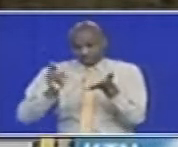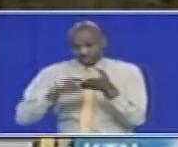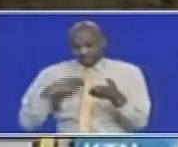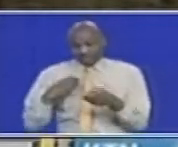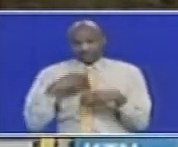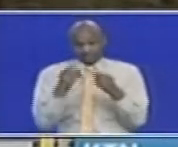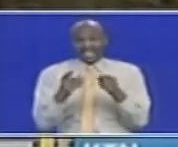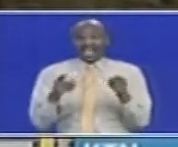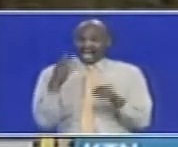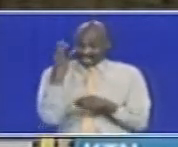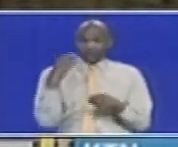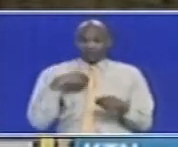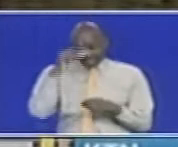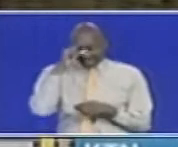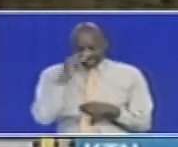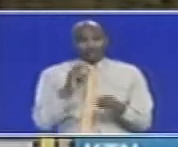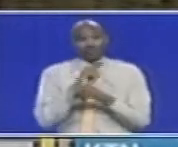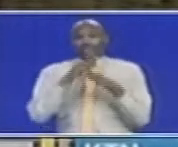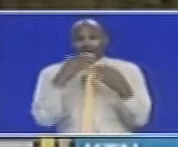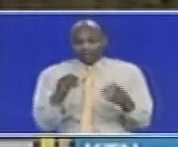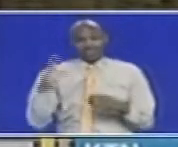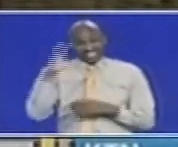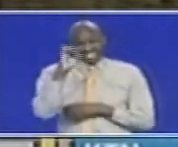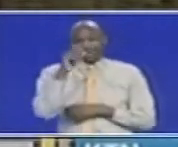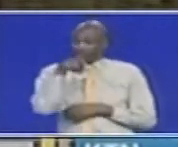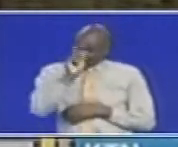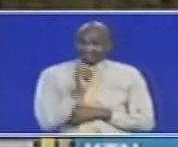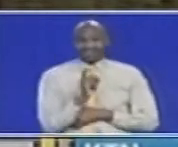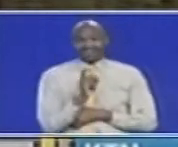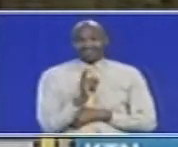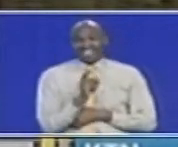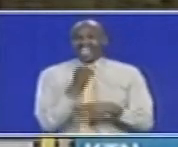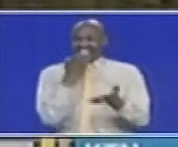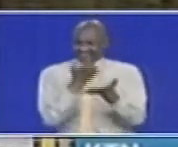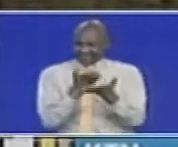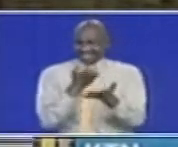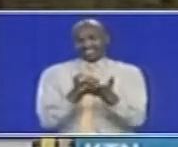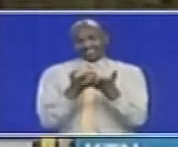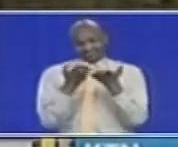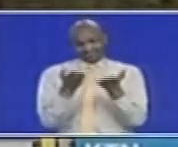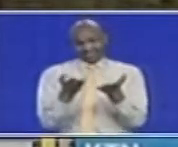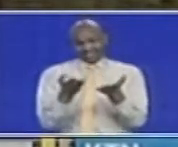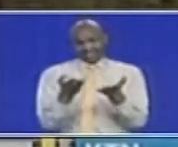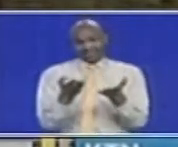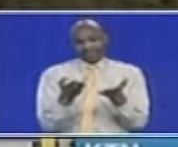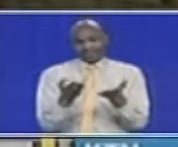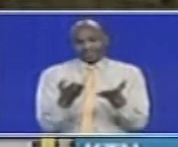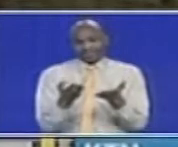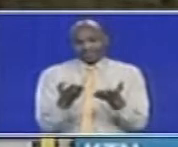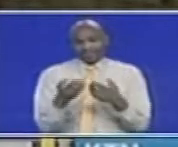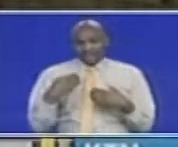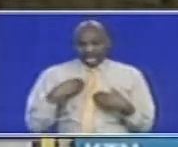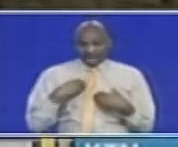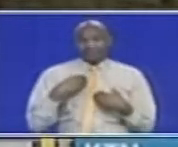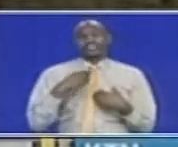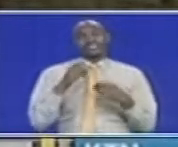the very hand of the governor, who is a CEO. And the evidence bore out one very